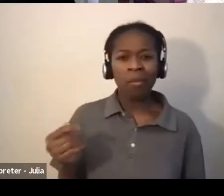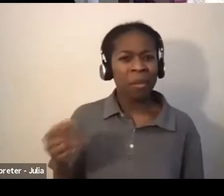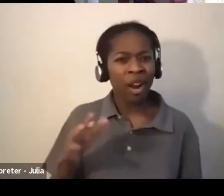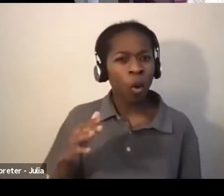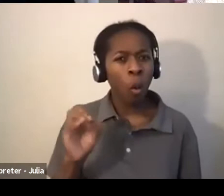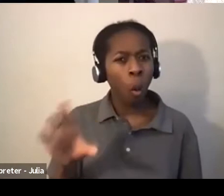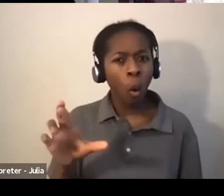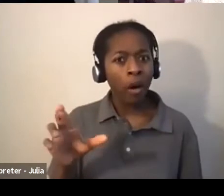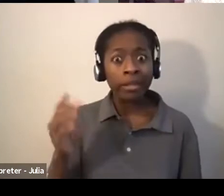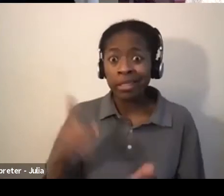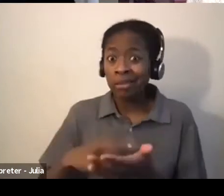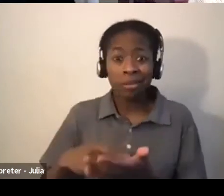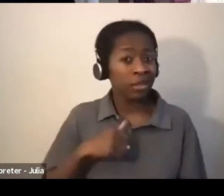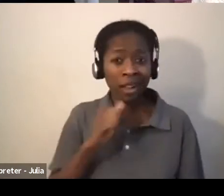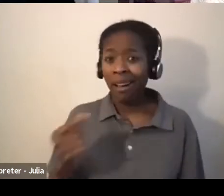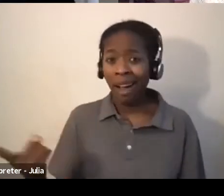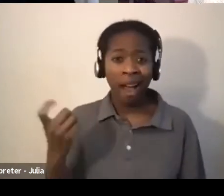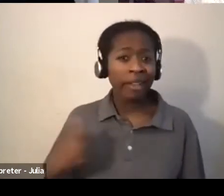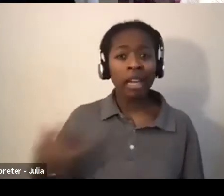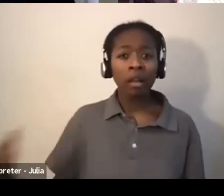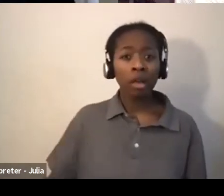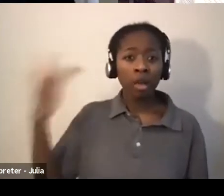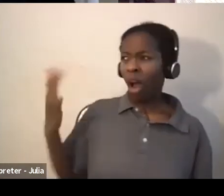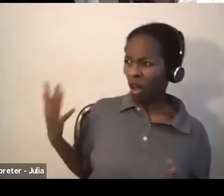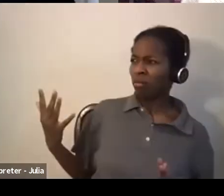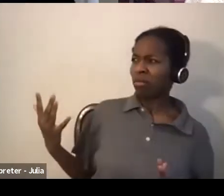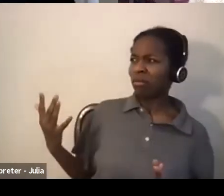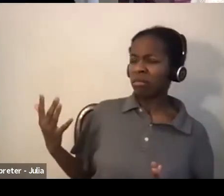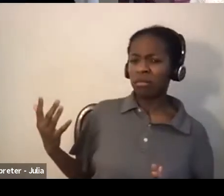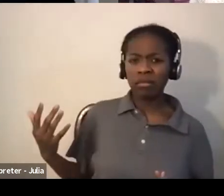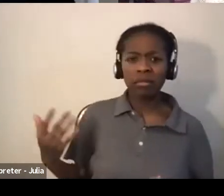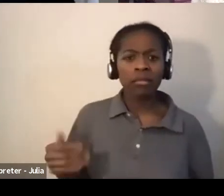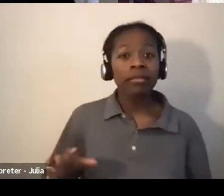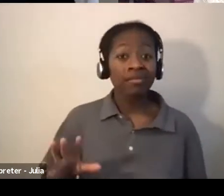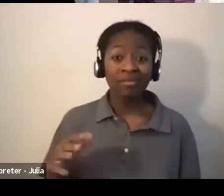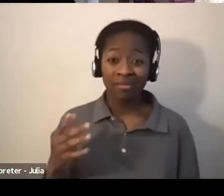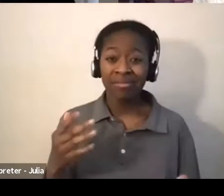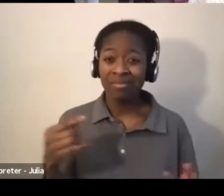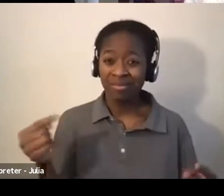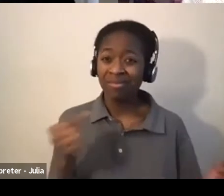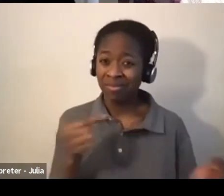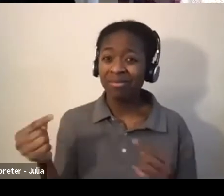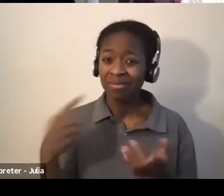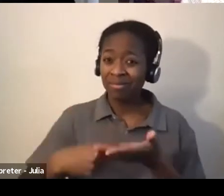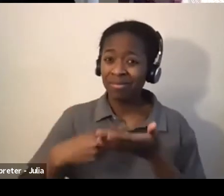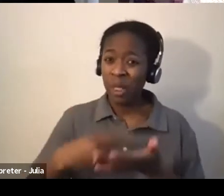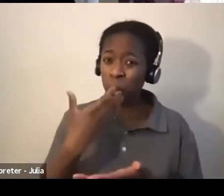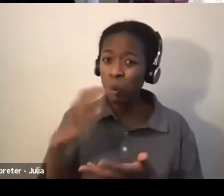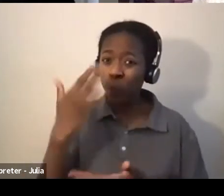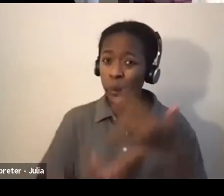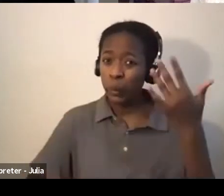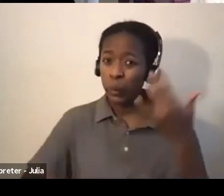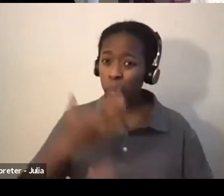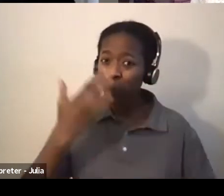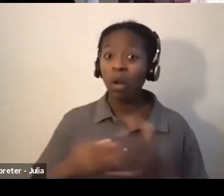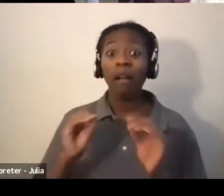just reaching to touch my hair. And I know maybe there's a lot of controversy around that. And I just want to clarify from